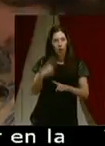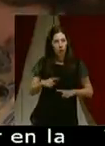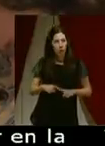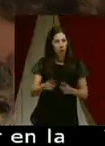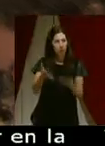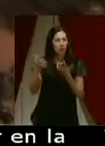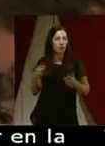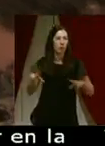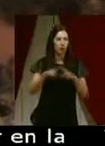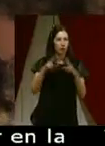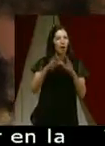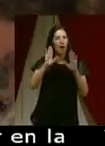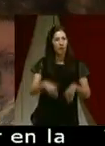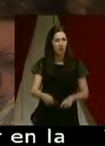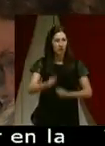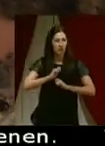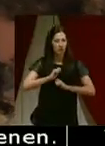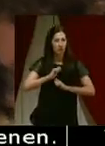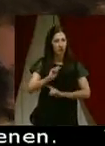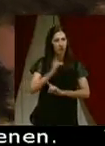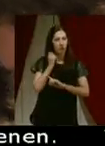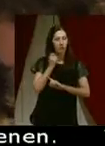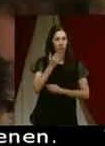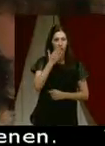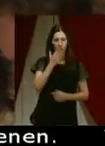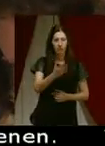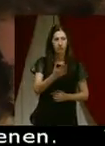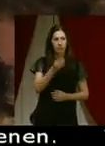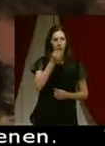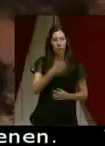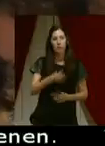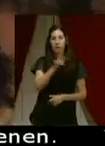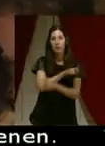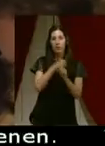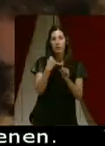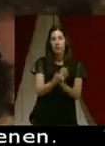they don't want to introduce in the equation the social benefits.